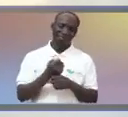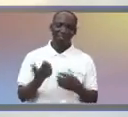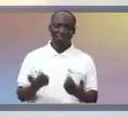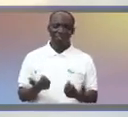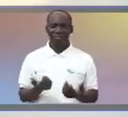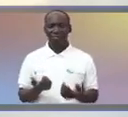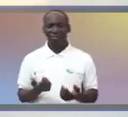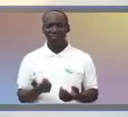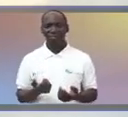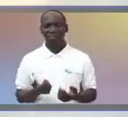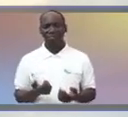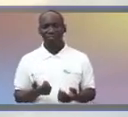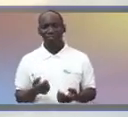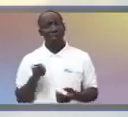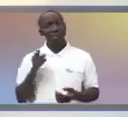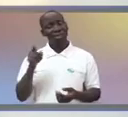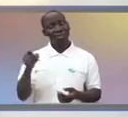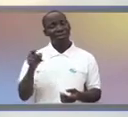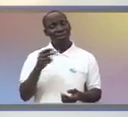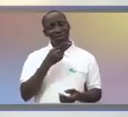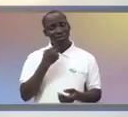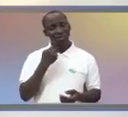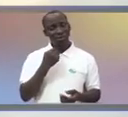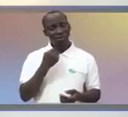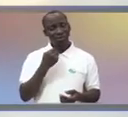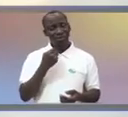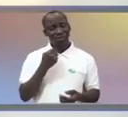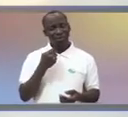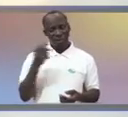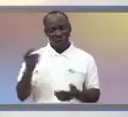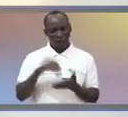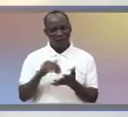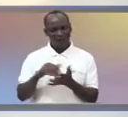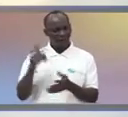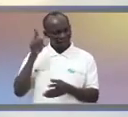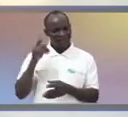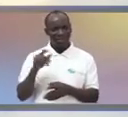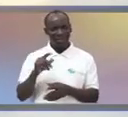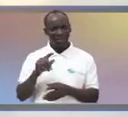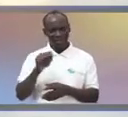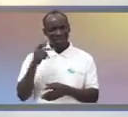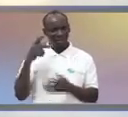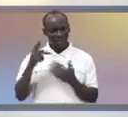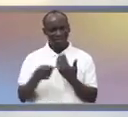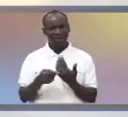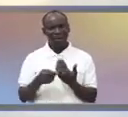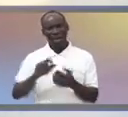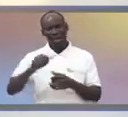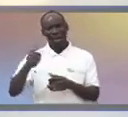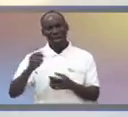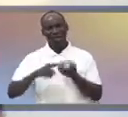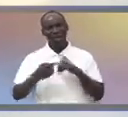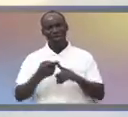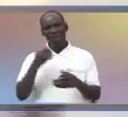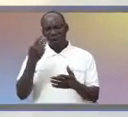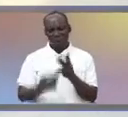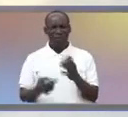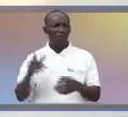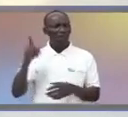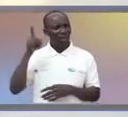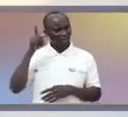oyo sofo a ono nsusu ya adwumadie otie bi nti ono Any aso fwa kesi amwaka e bikura mo